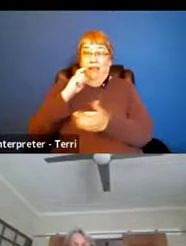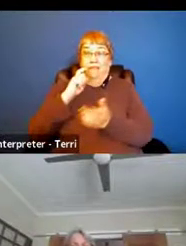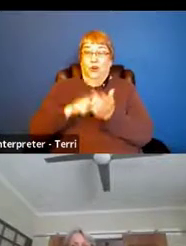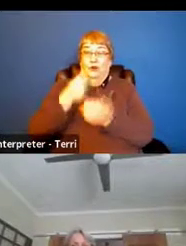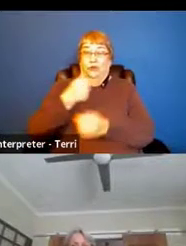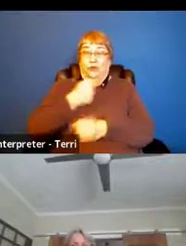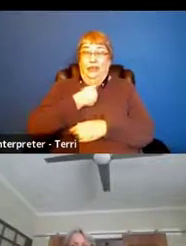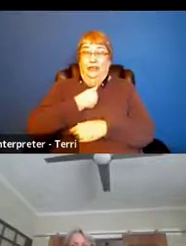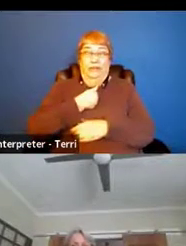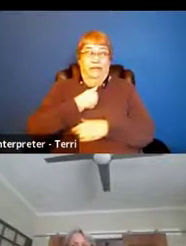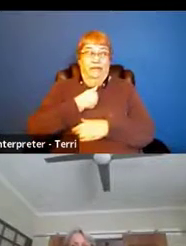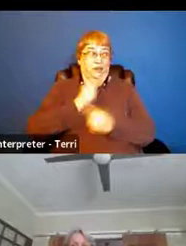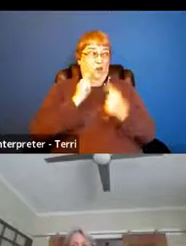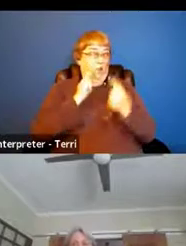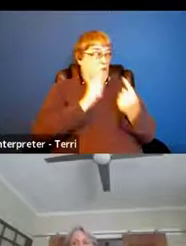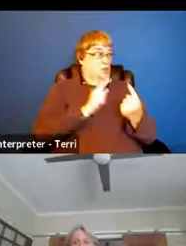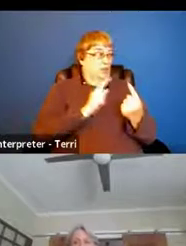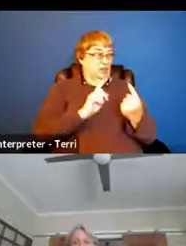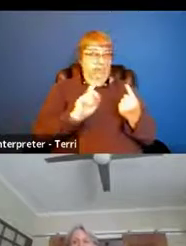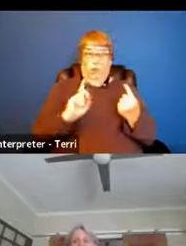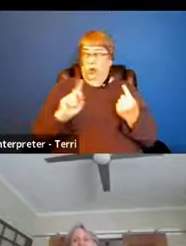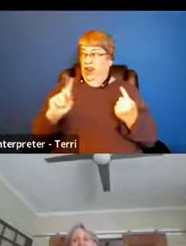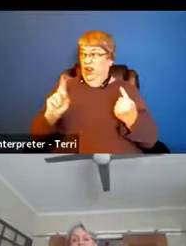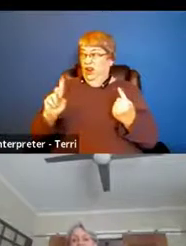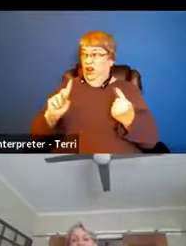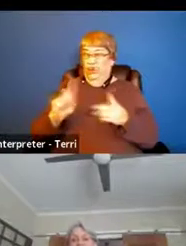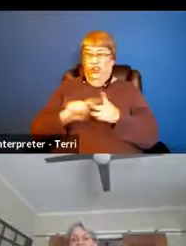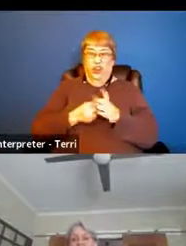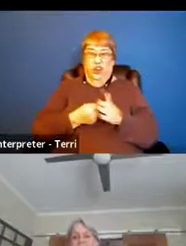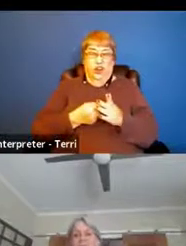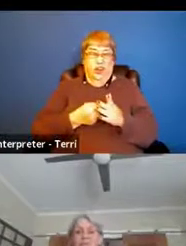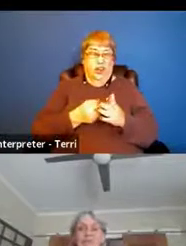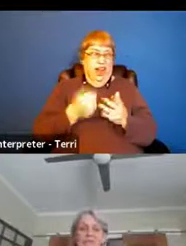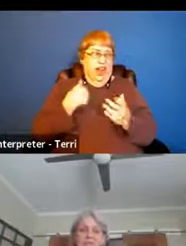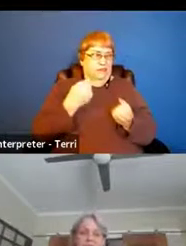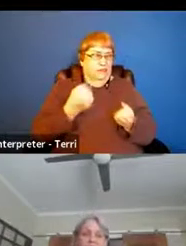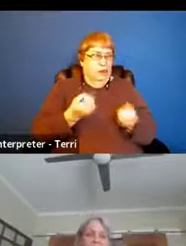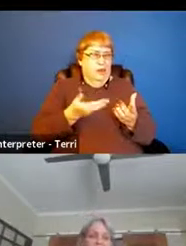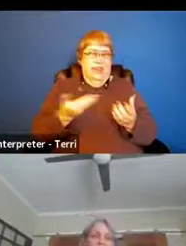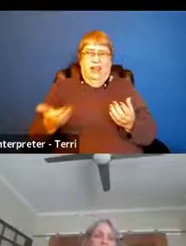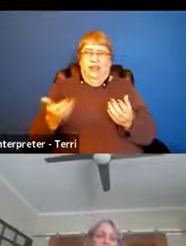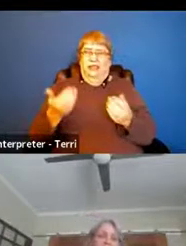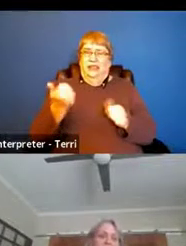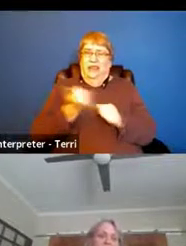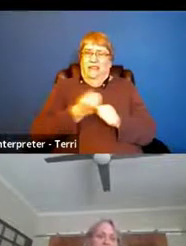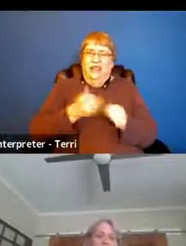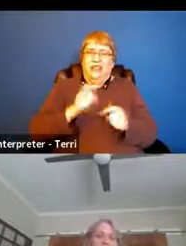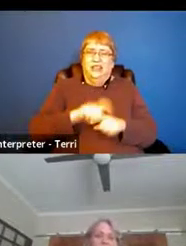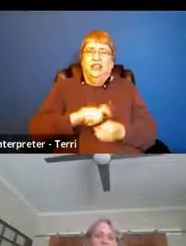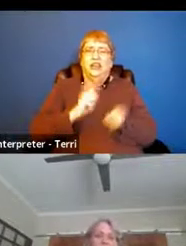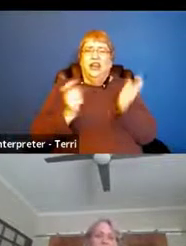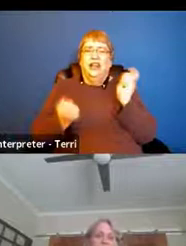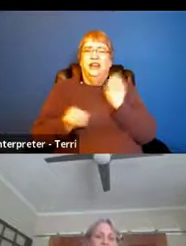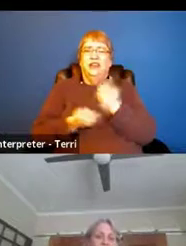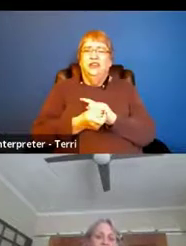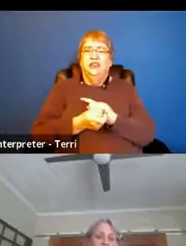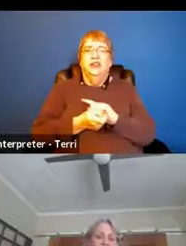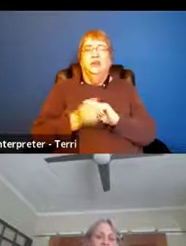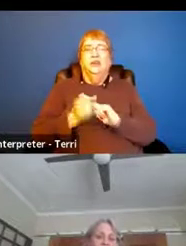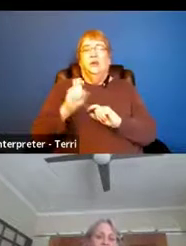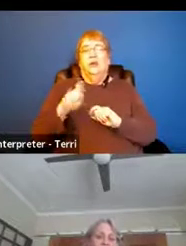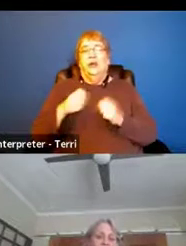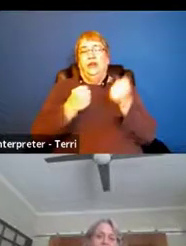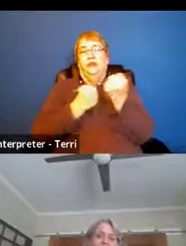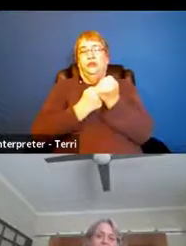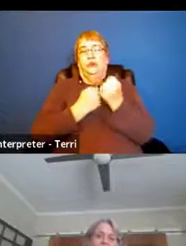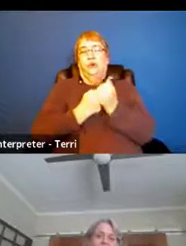where do I start sometimes when there's so many different things going on or so many different changes in our world? And so I think supporting young people and